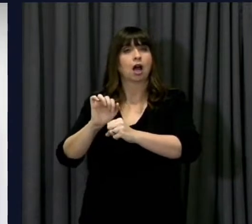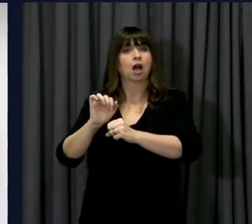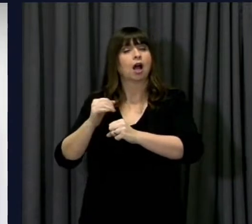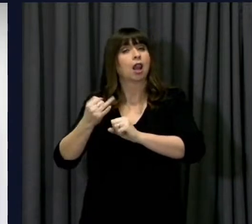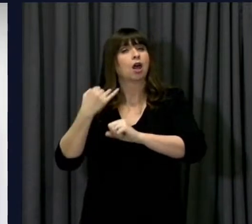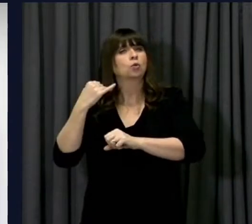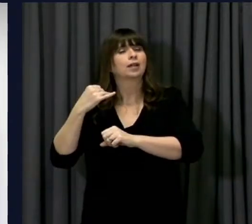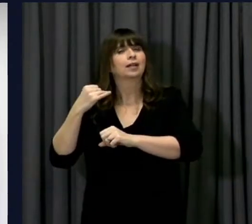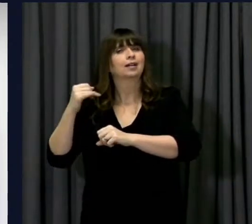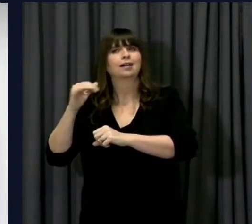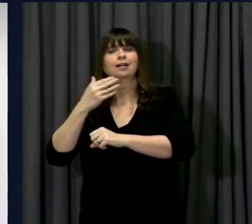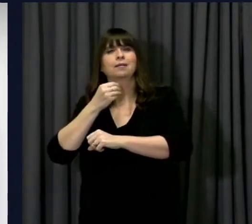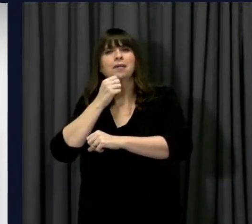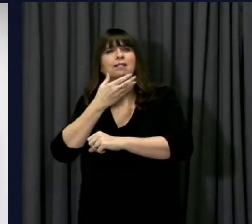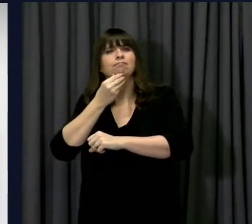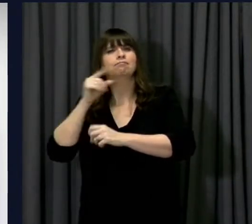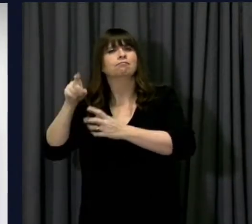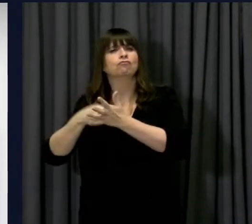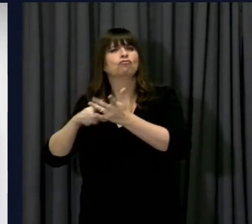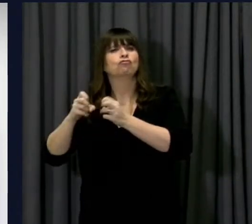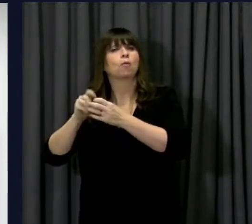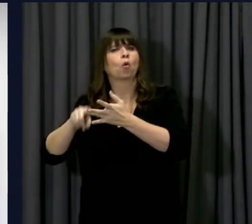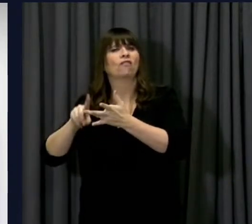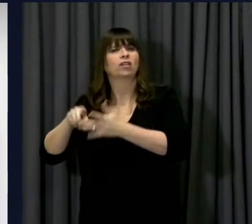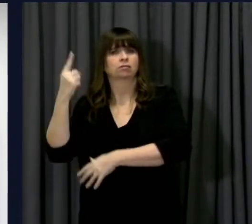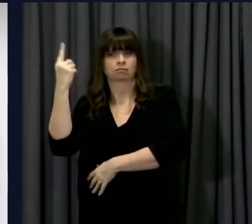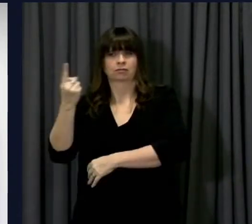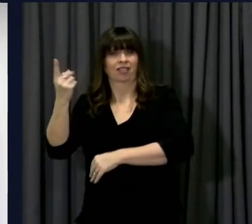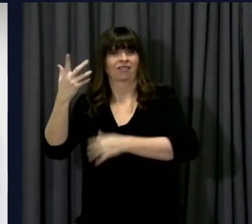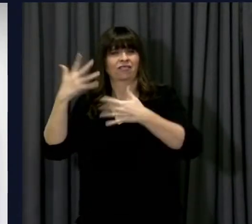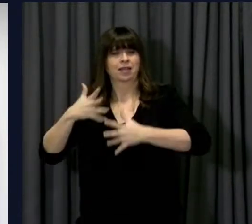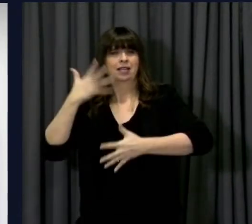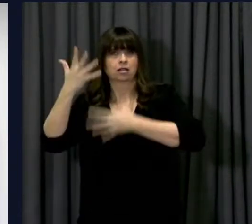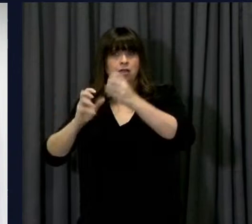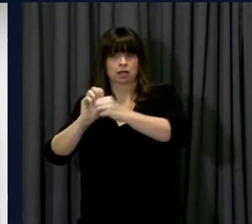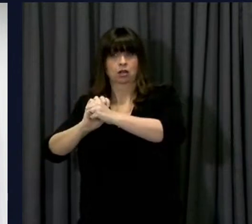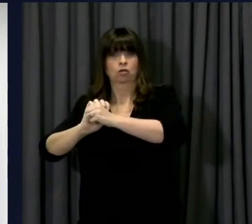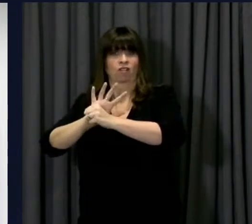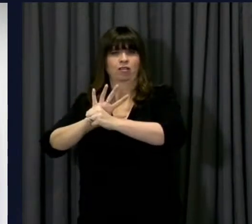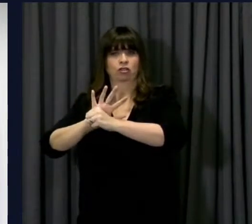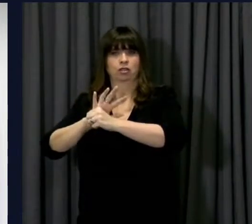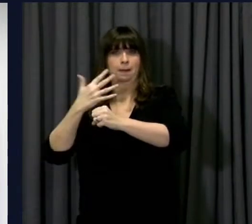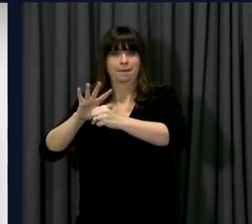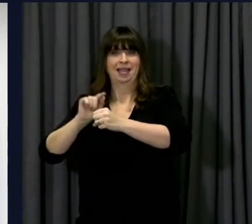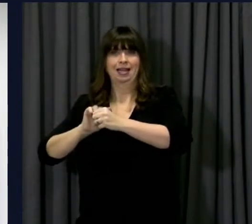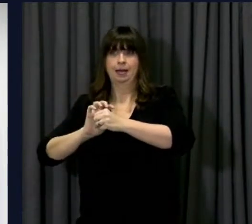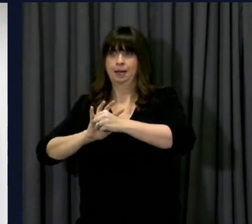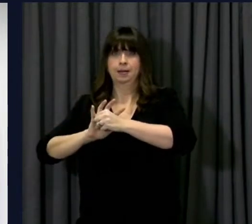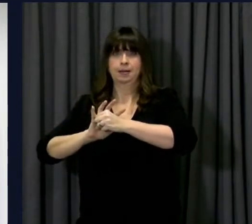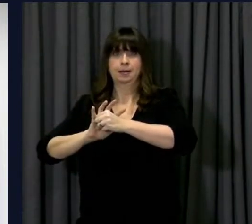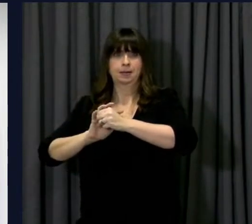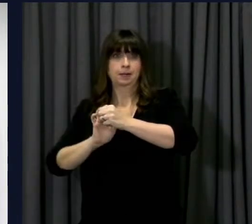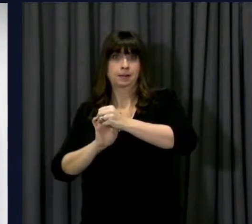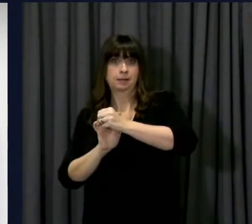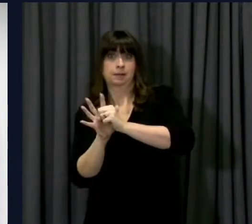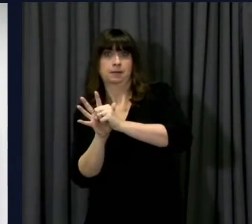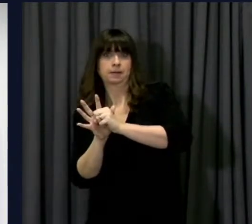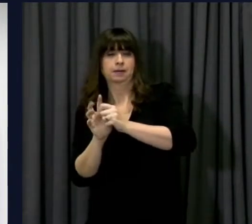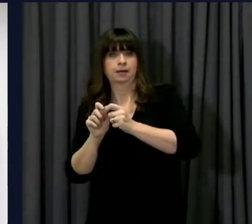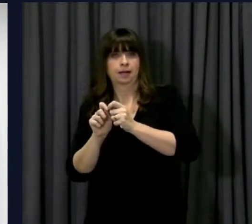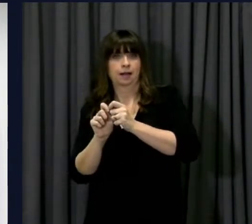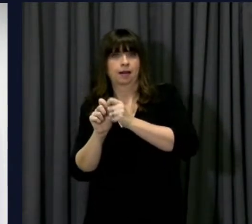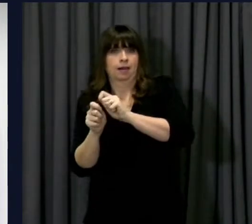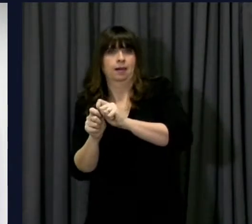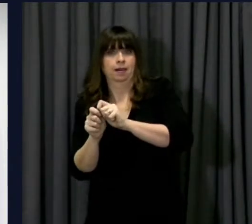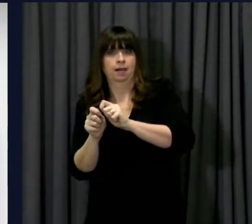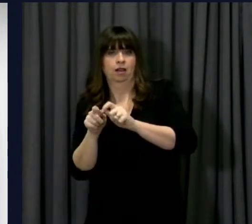explained last week, and it's the variants of concern we're most interested in. So I do expect information to continue to be shared to understand what